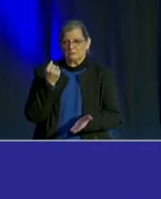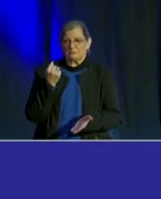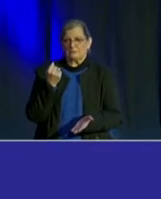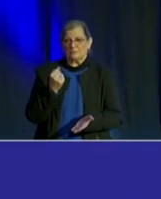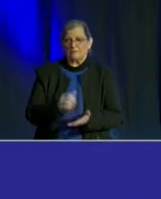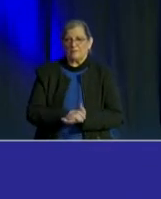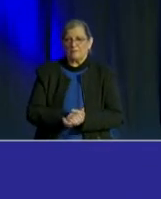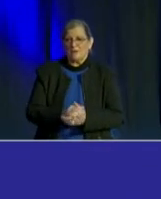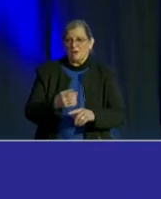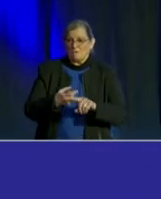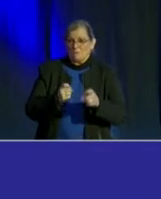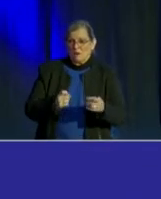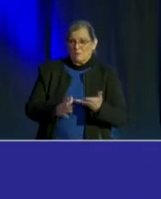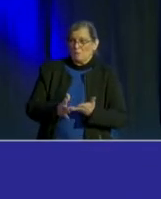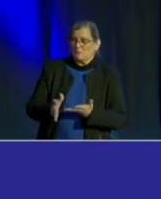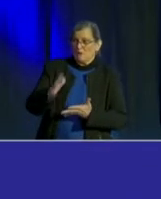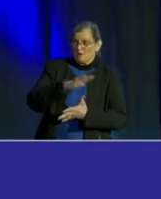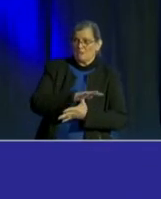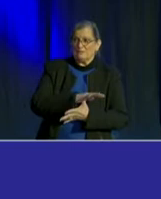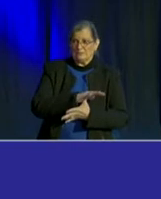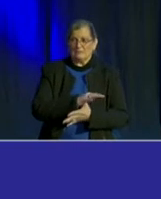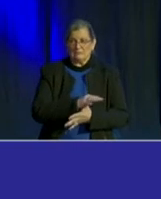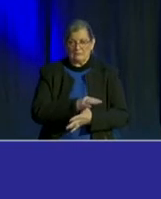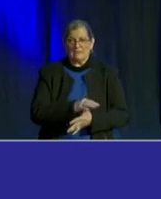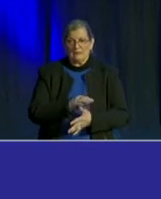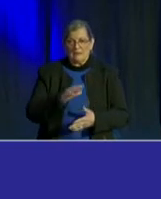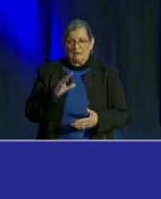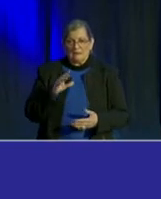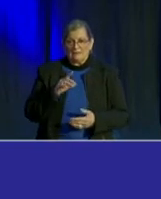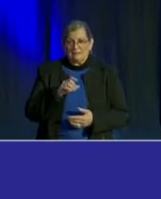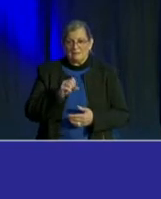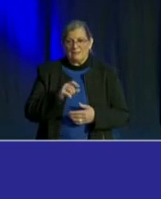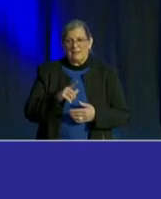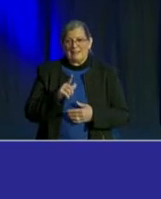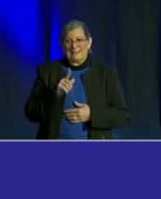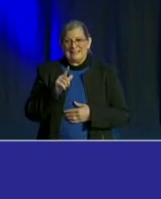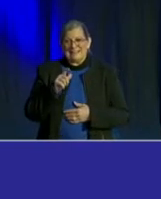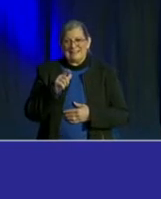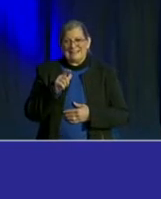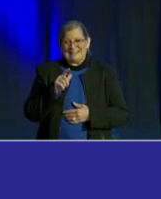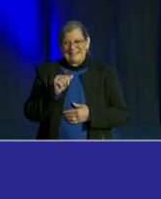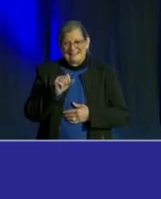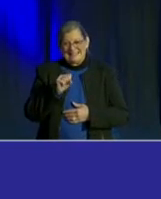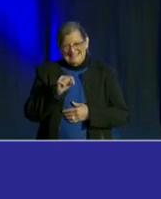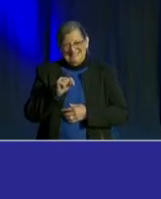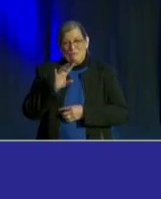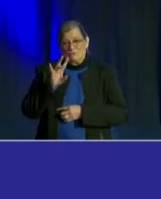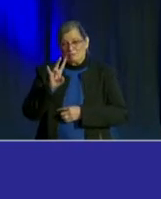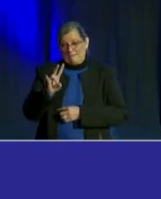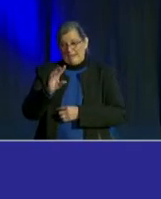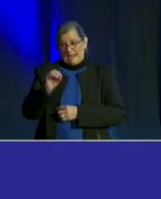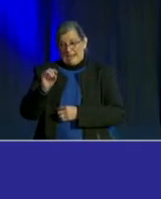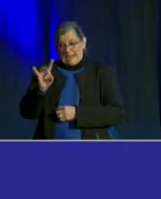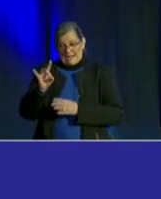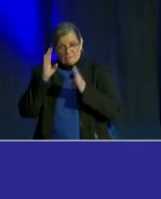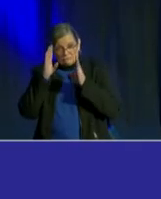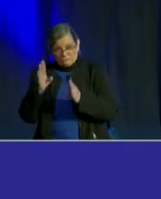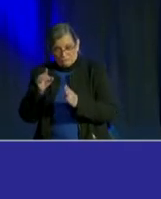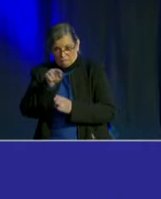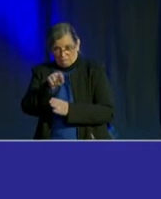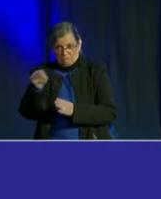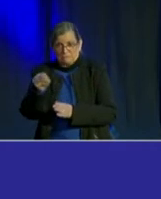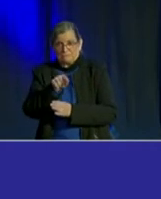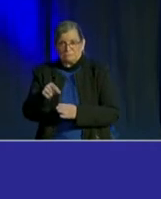From prioritizing new district leases to Wards 7 and 8, where we can bring and be an anchor and a catalyst for more